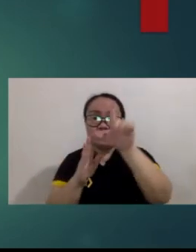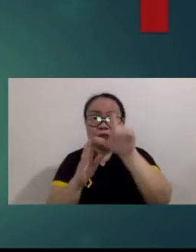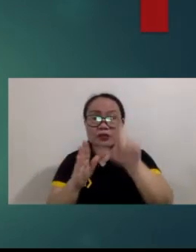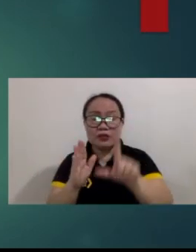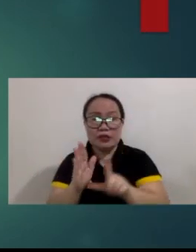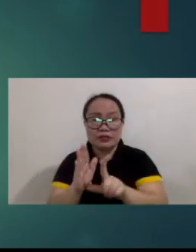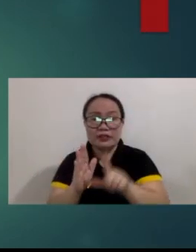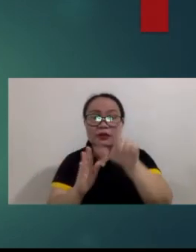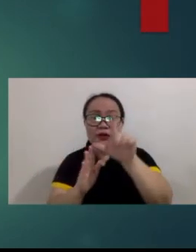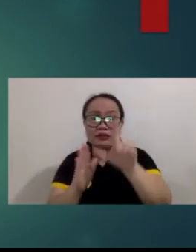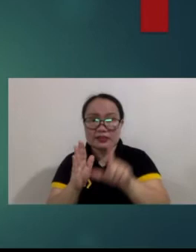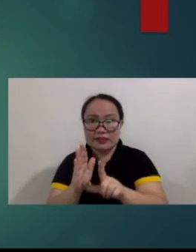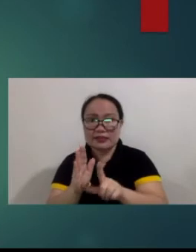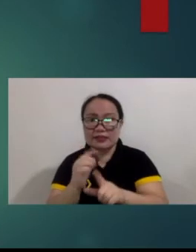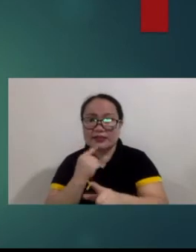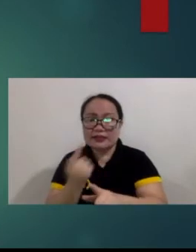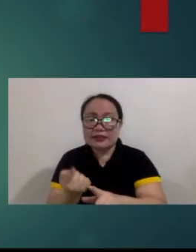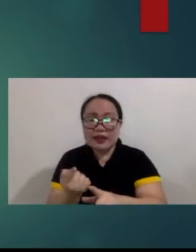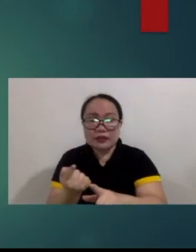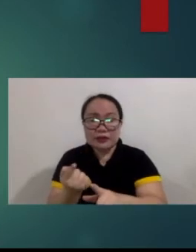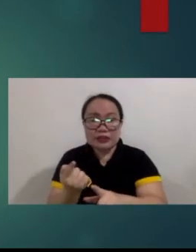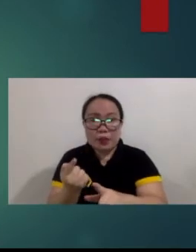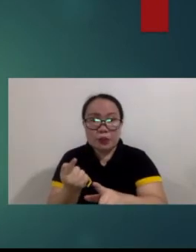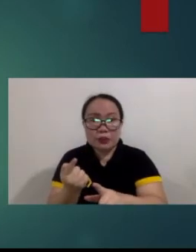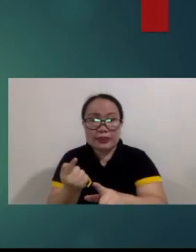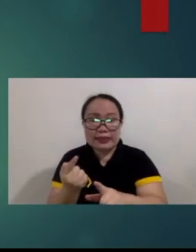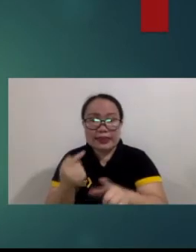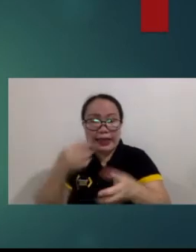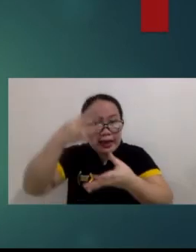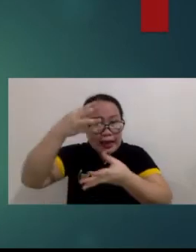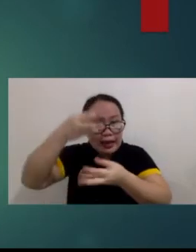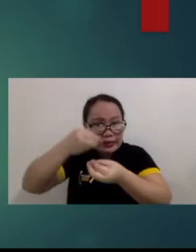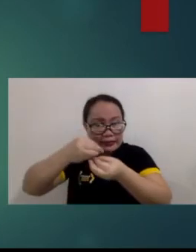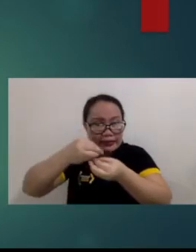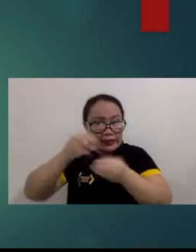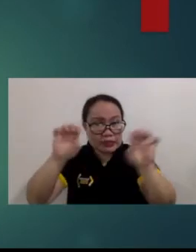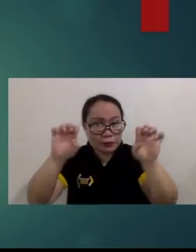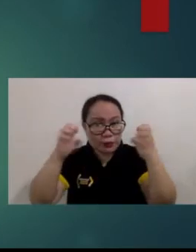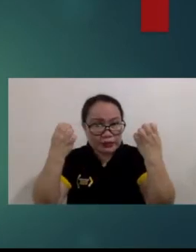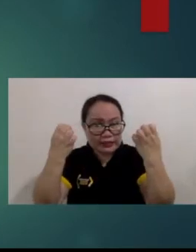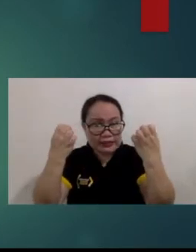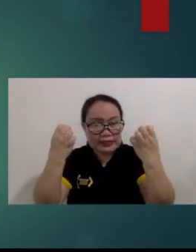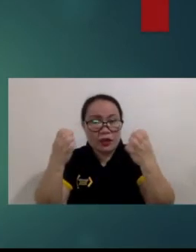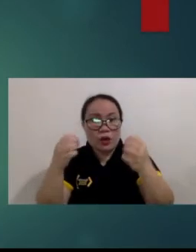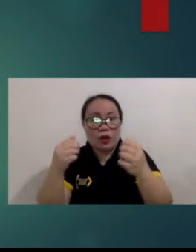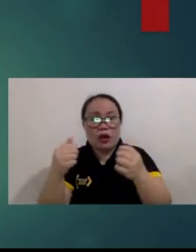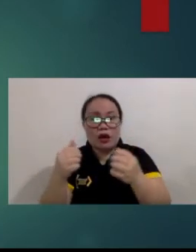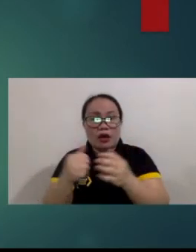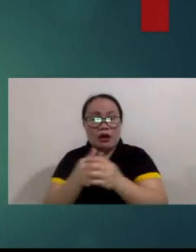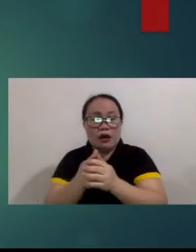the law says that you can only add exponents